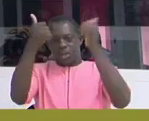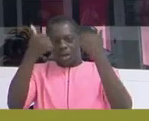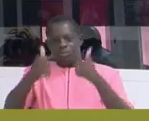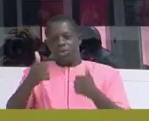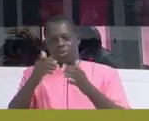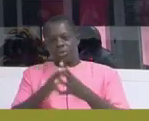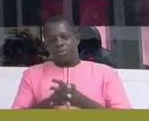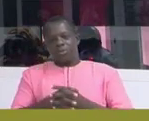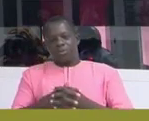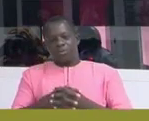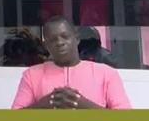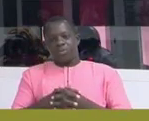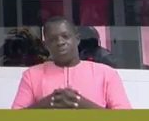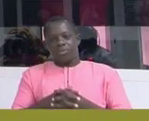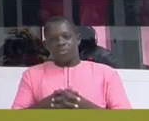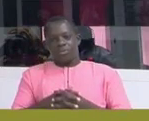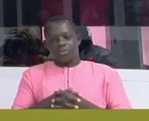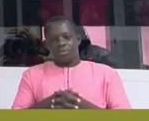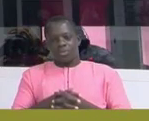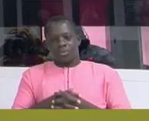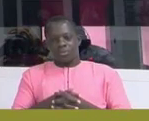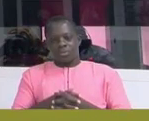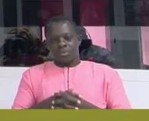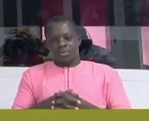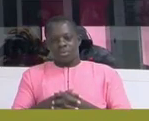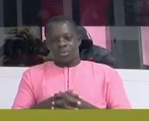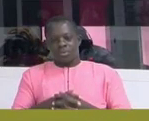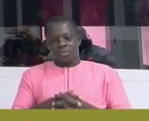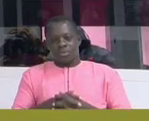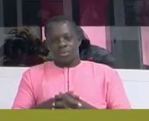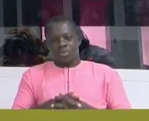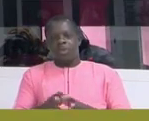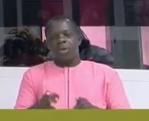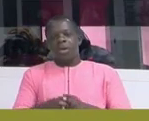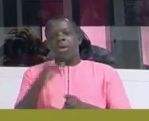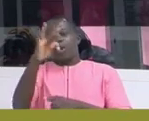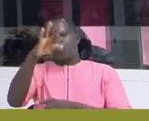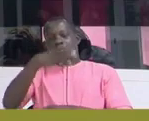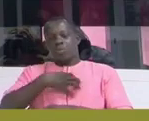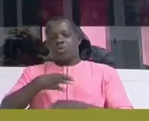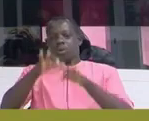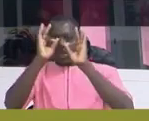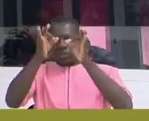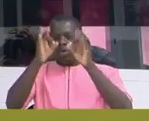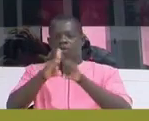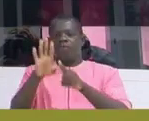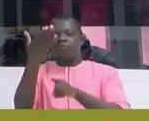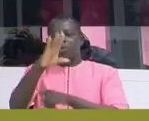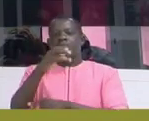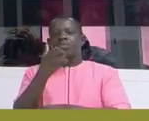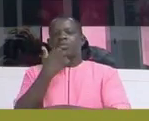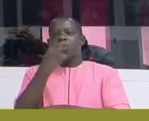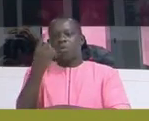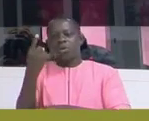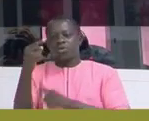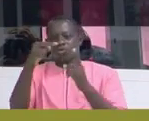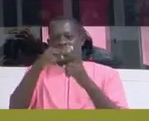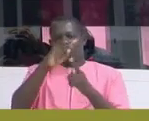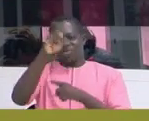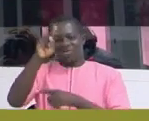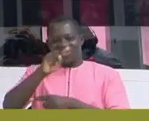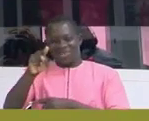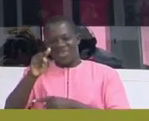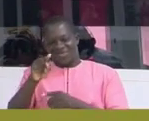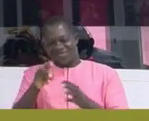has returned everything into my head like this one. And if I want to explain